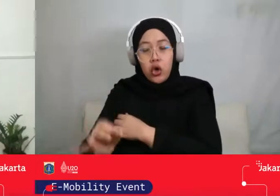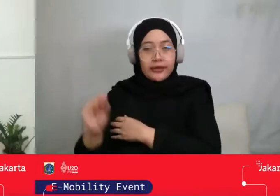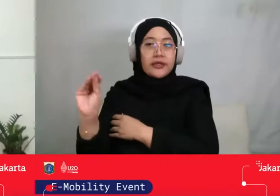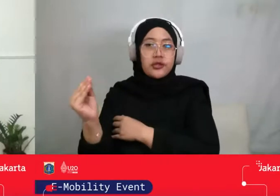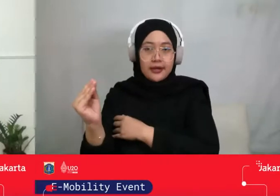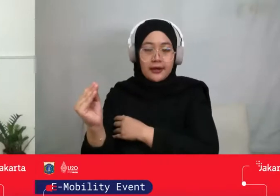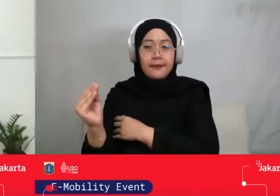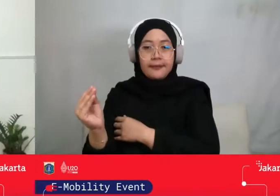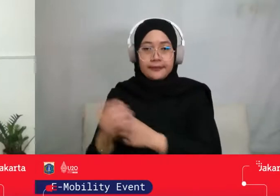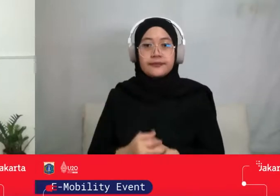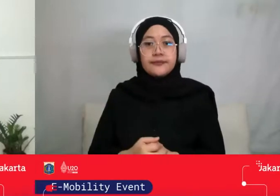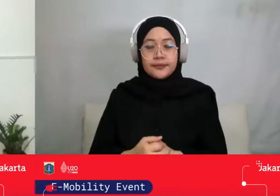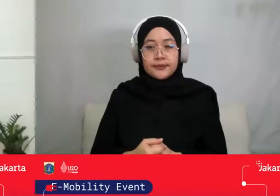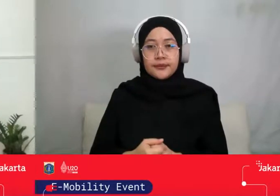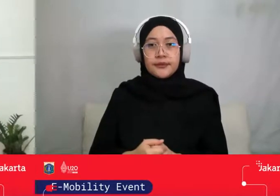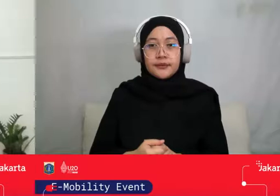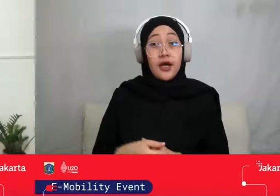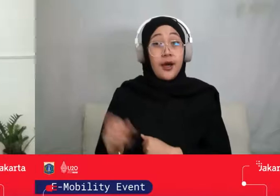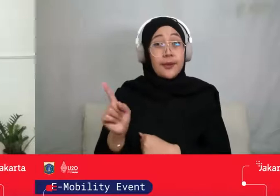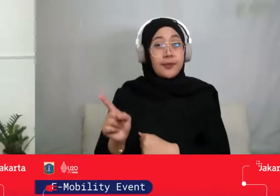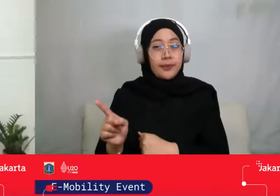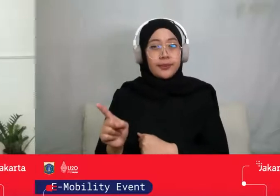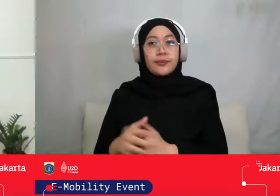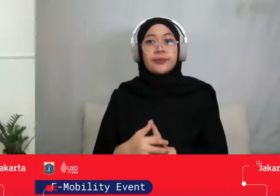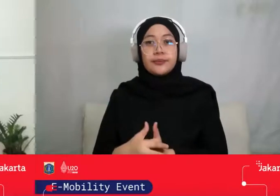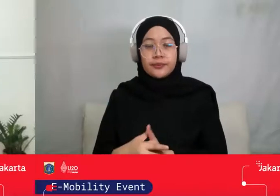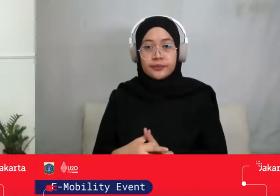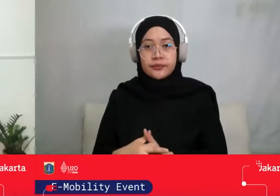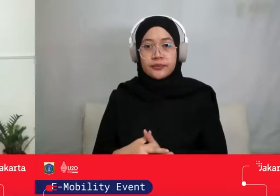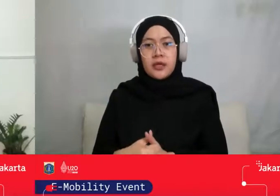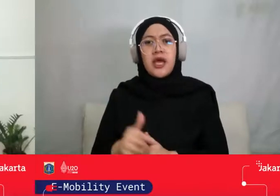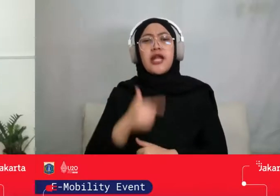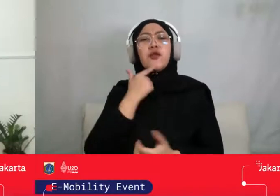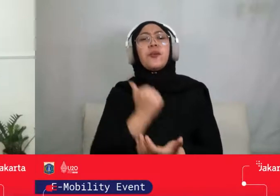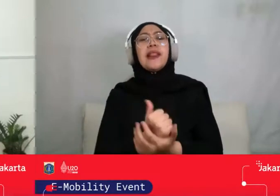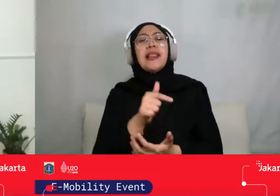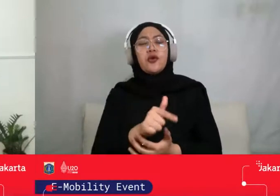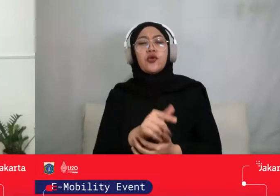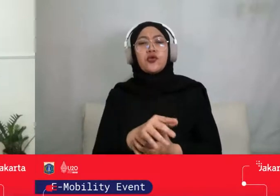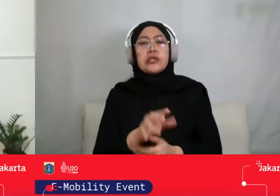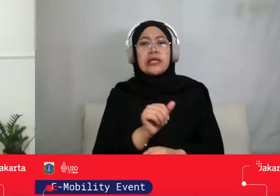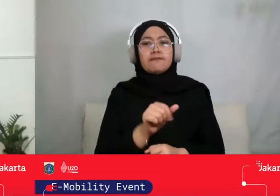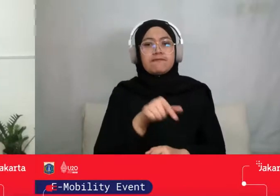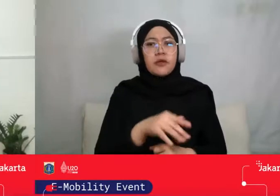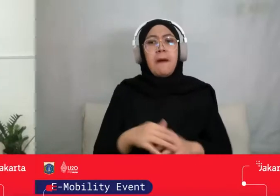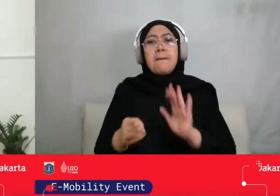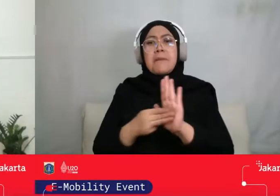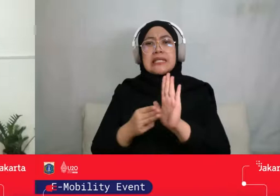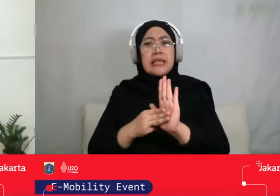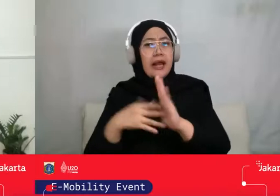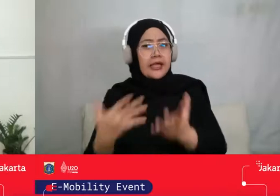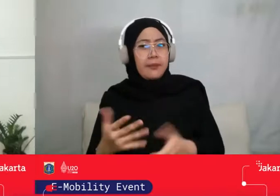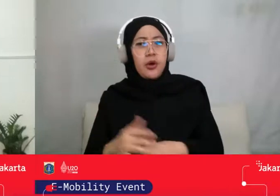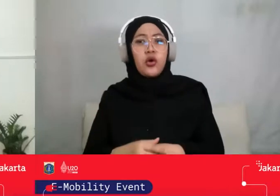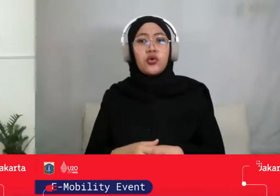Because the last mile connectivity is also important. The problems that we have for the large e-buses is also